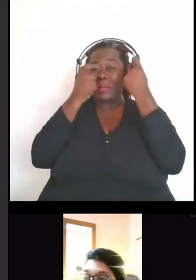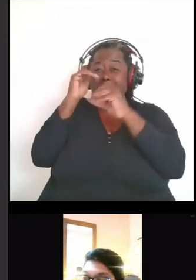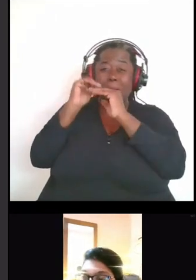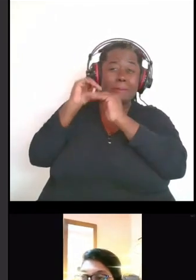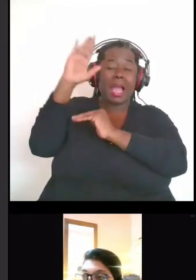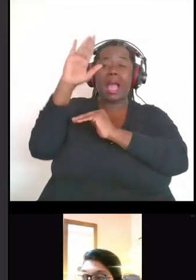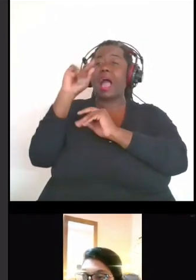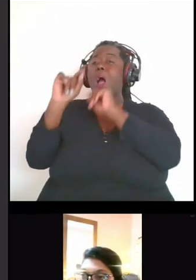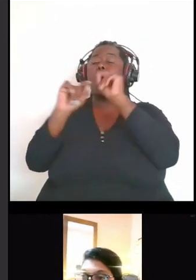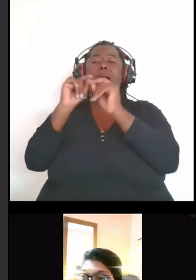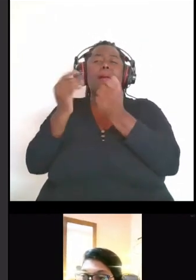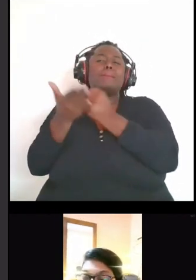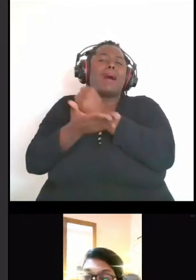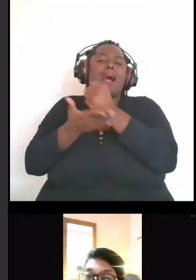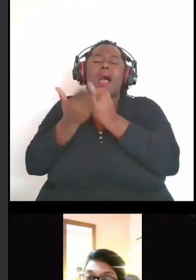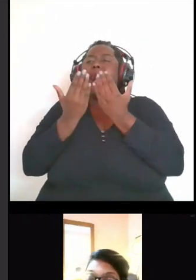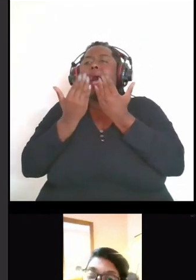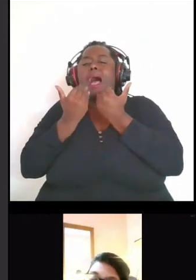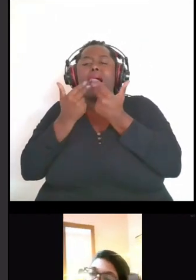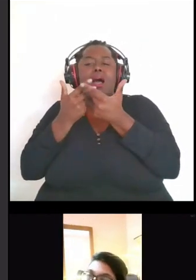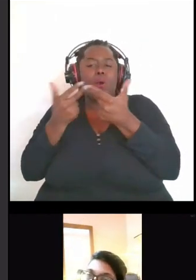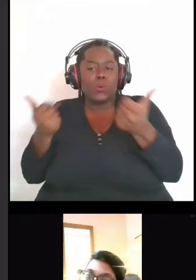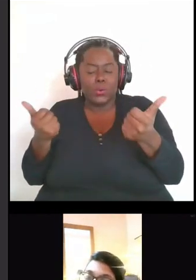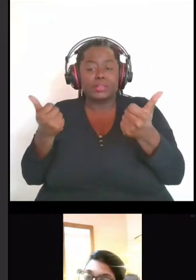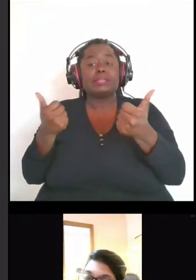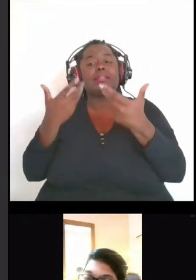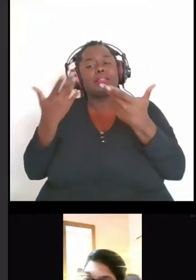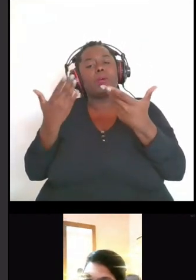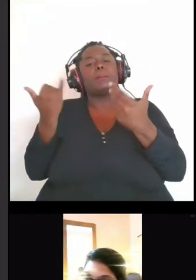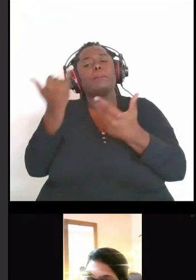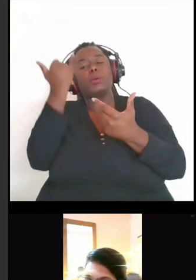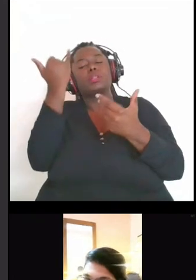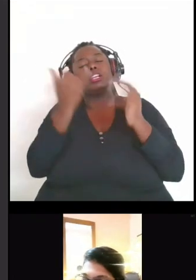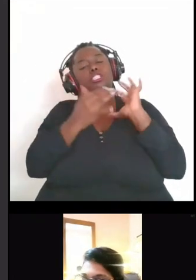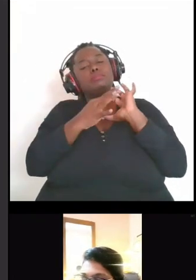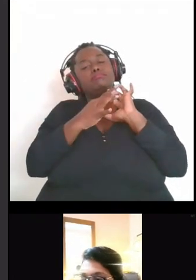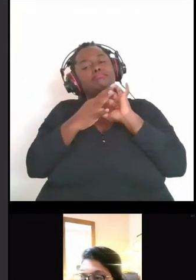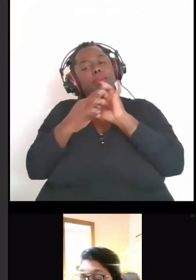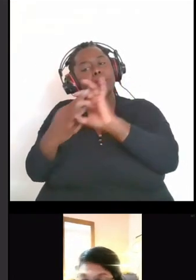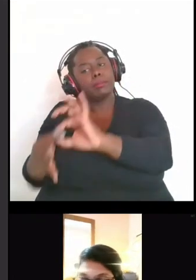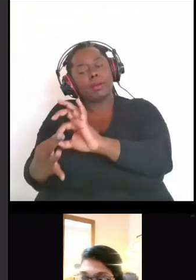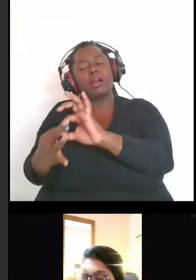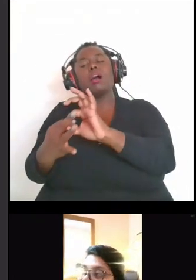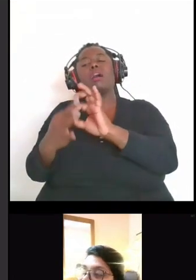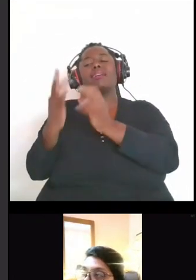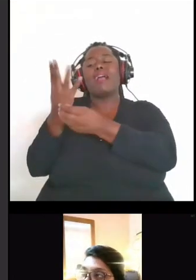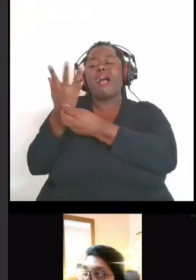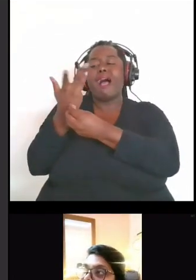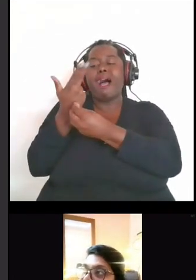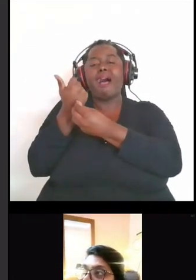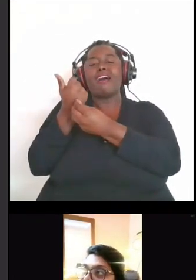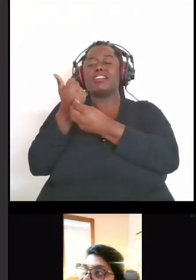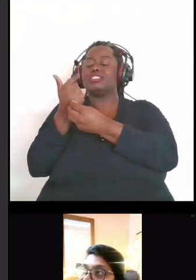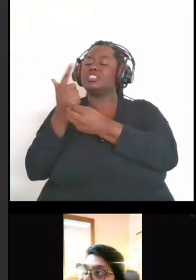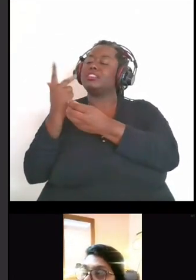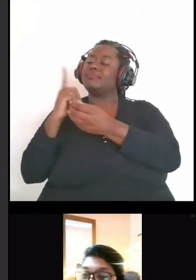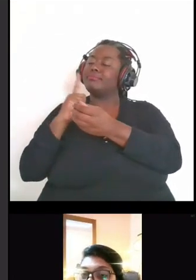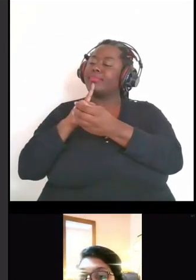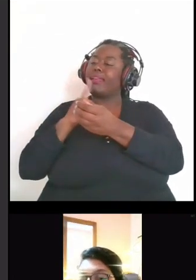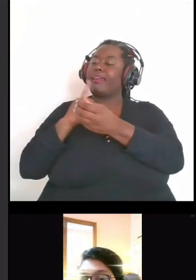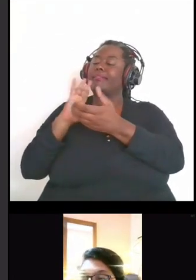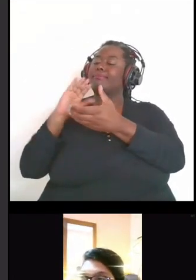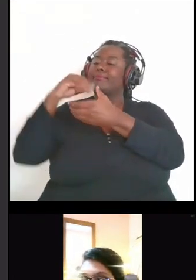awareness through ART uh was felt very important at our time of existence existence and